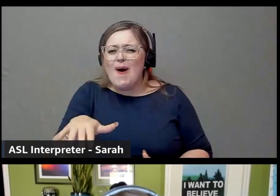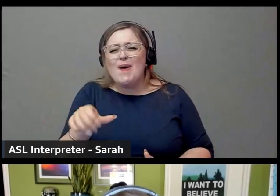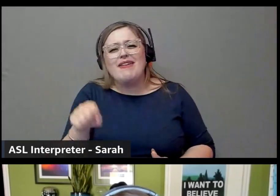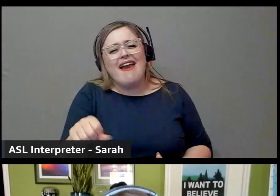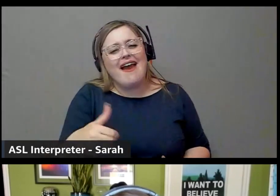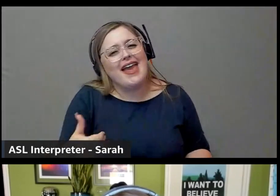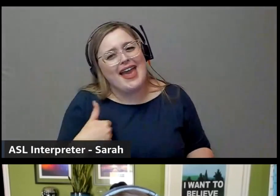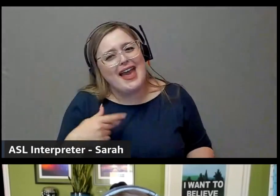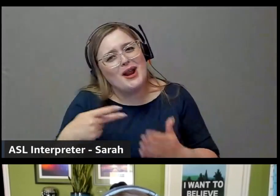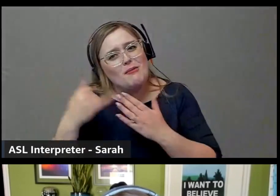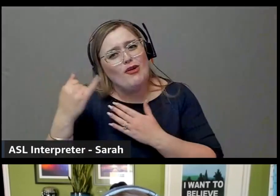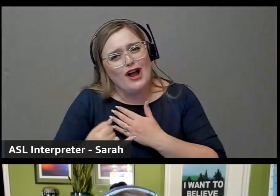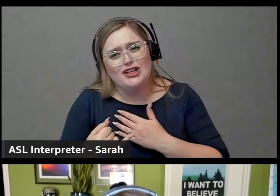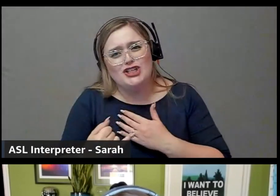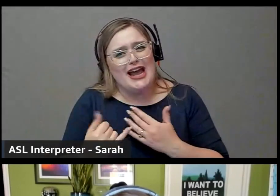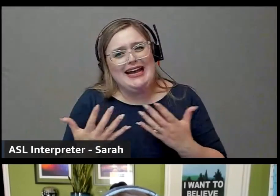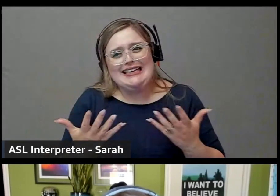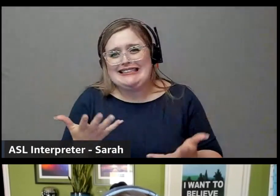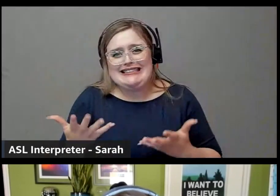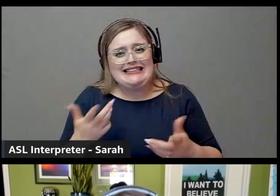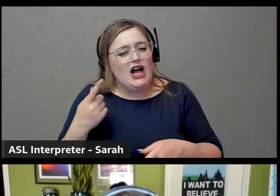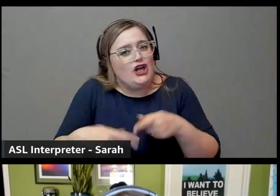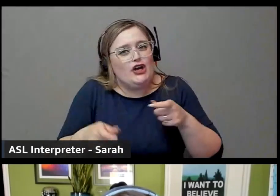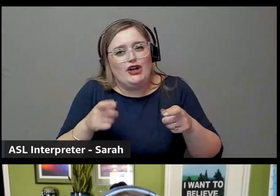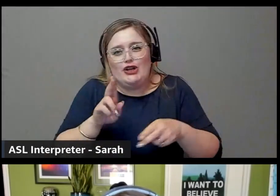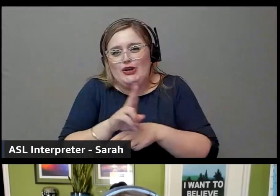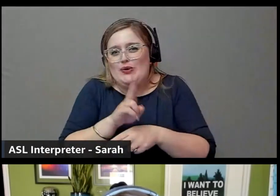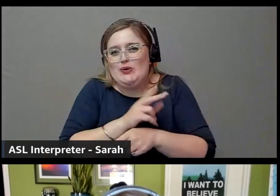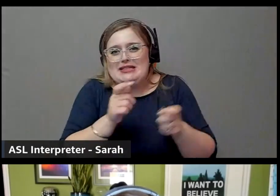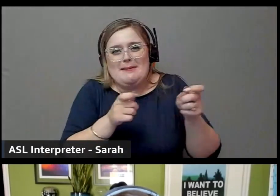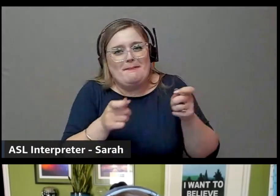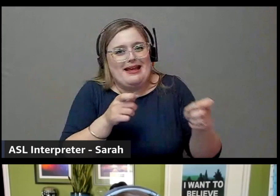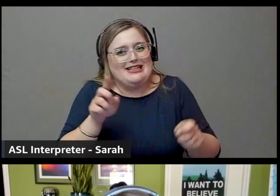there, I couldn't really use a managed database because,